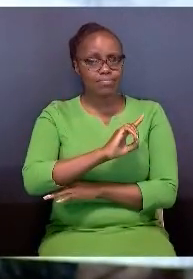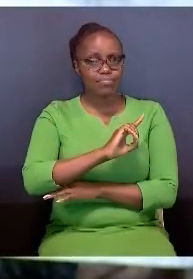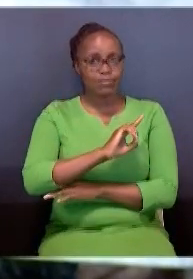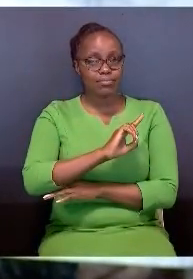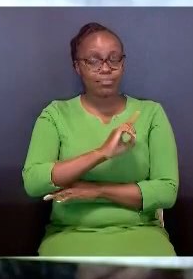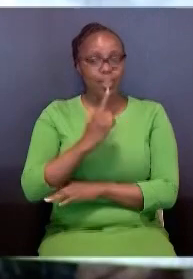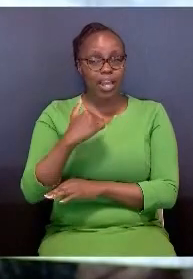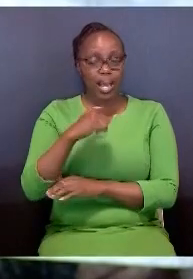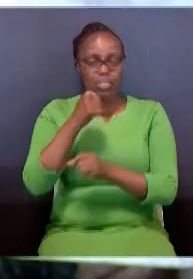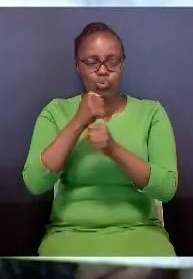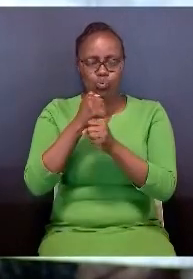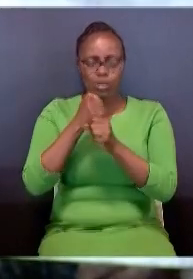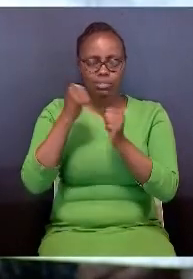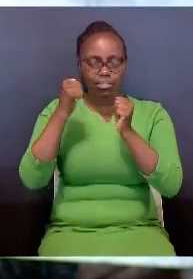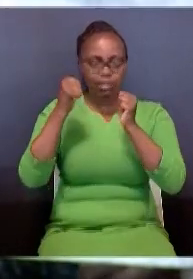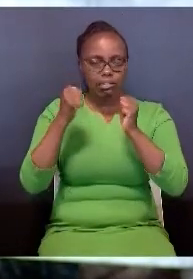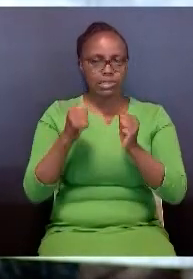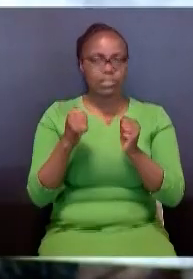We worked hard